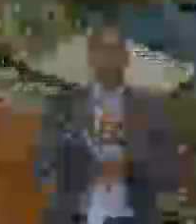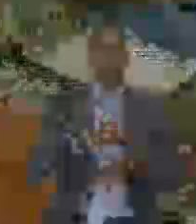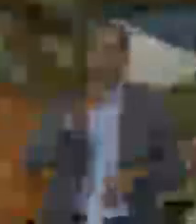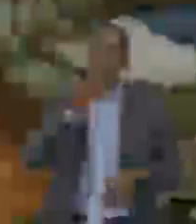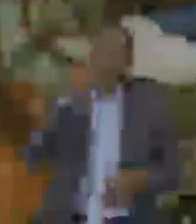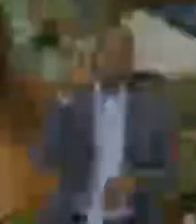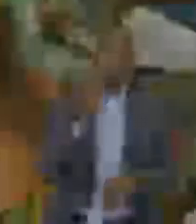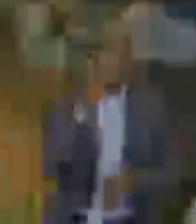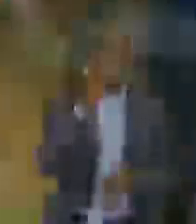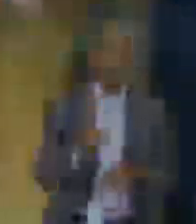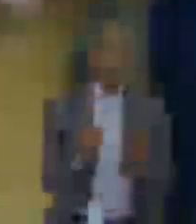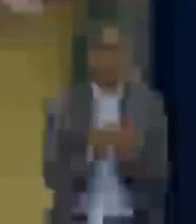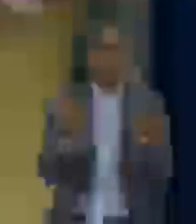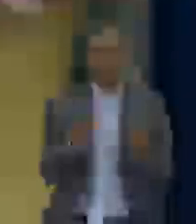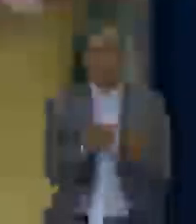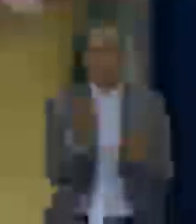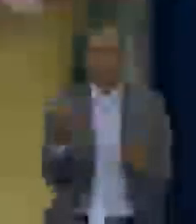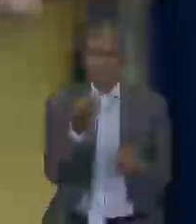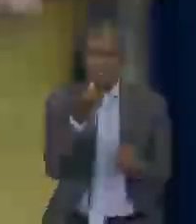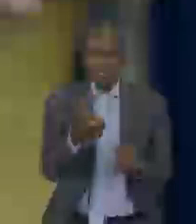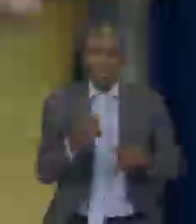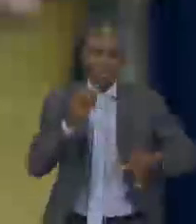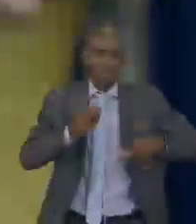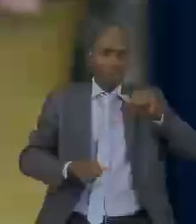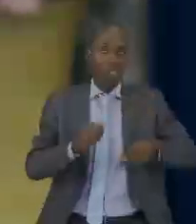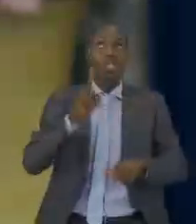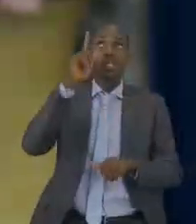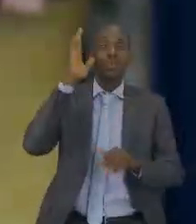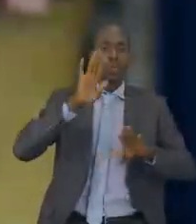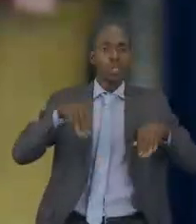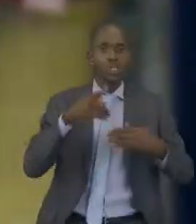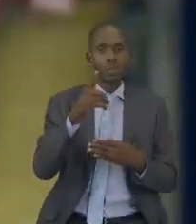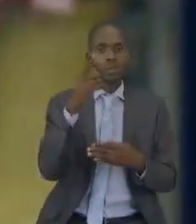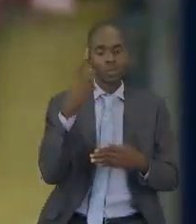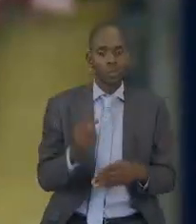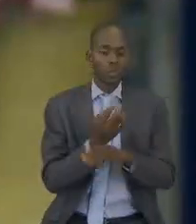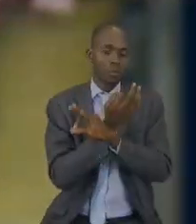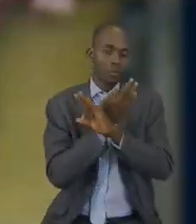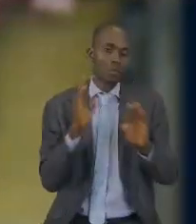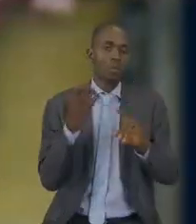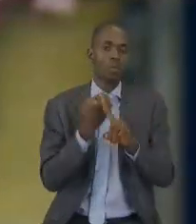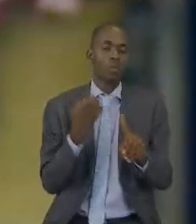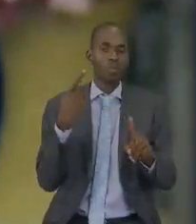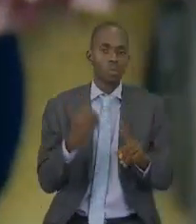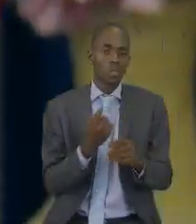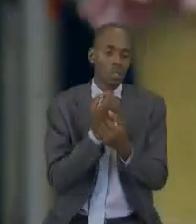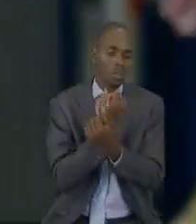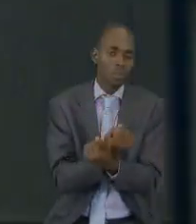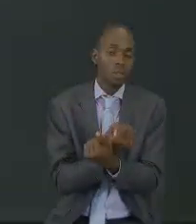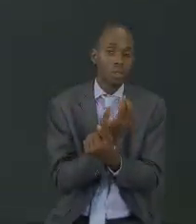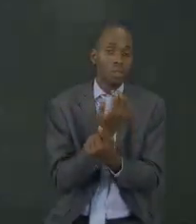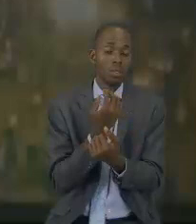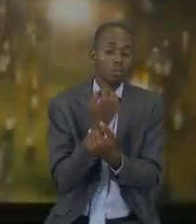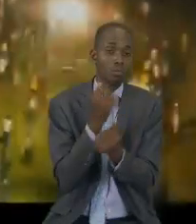without a shadow of doubt, he'll give you the freedom from captivity of sickness tonight